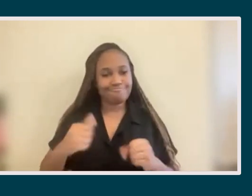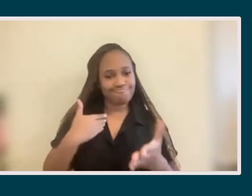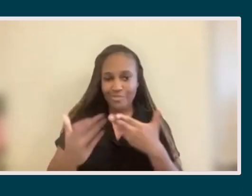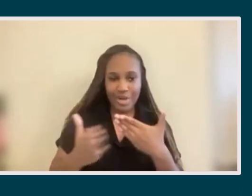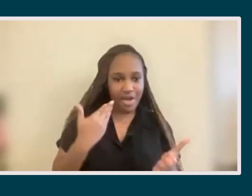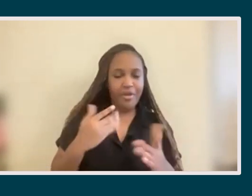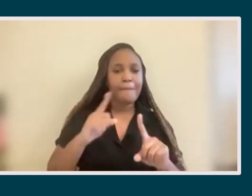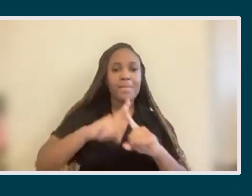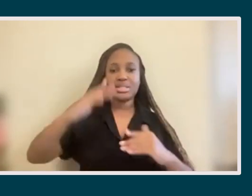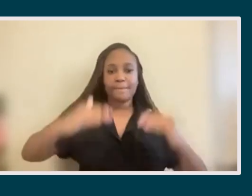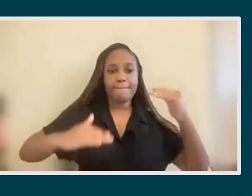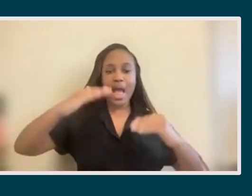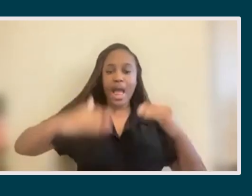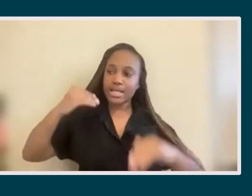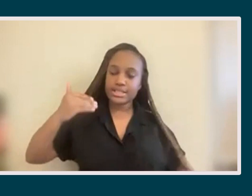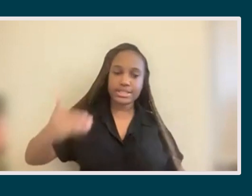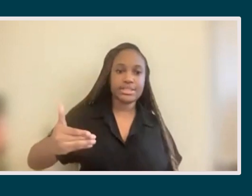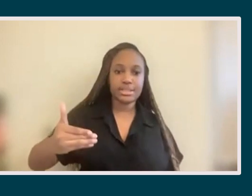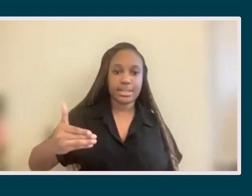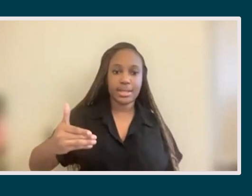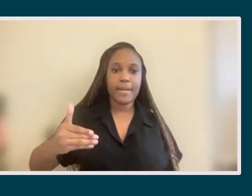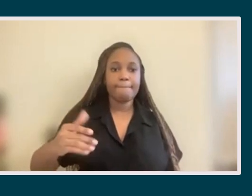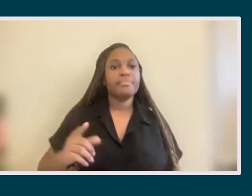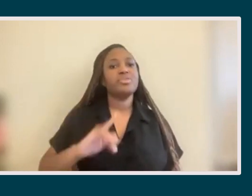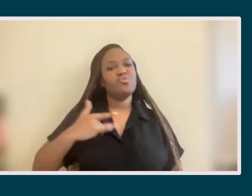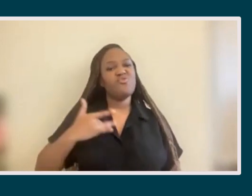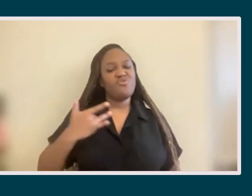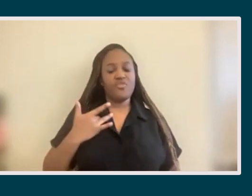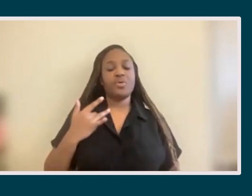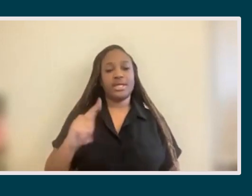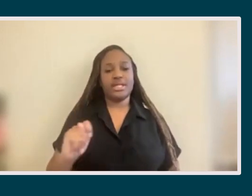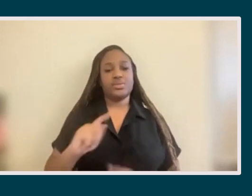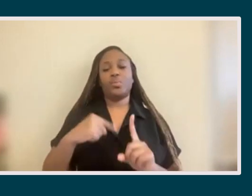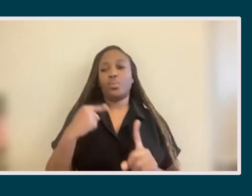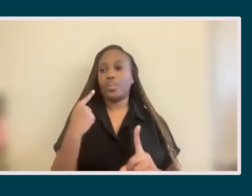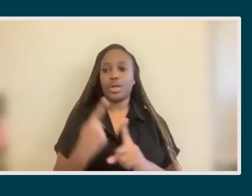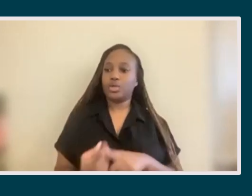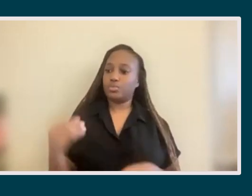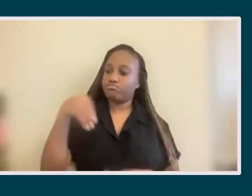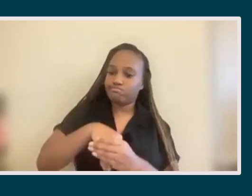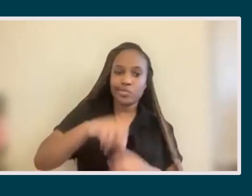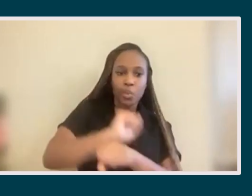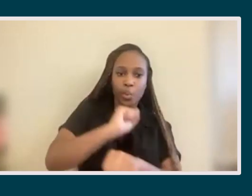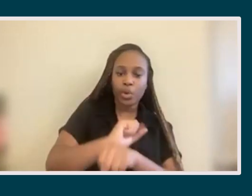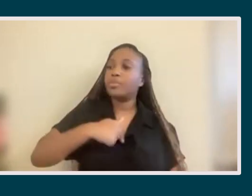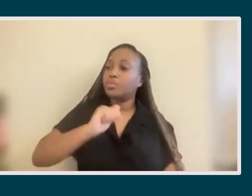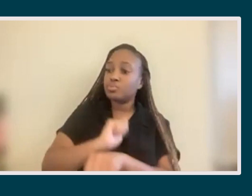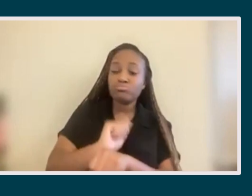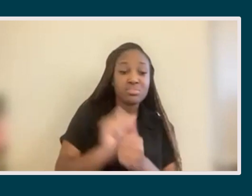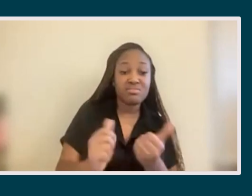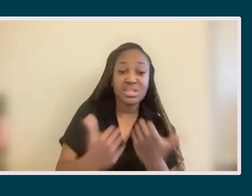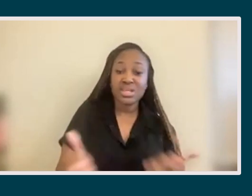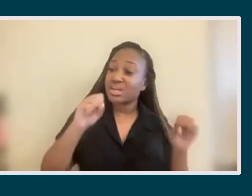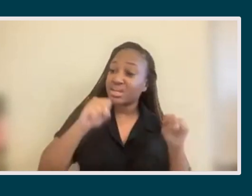But it's not intellectual. We feel it when we're kind of in the pocket. I'm doing what I can. I'm partnering with other people. And at the